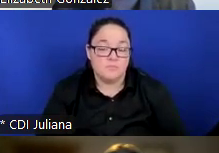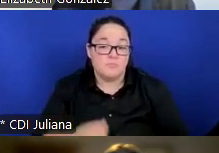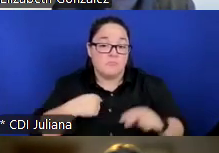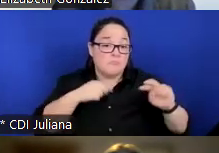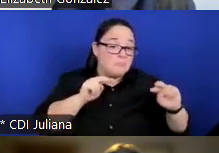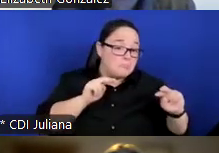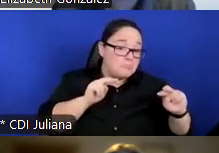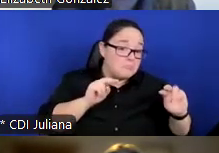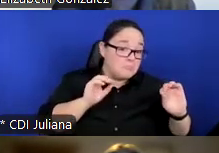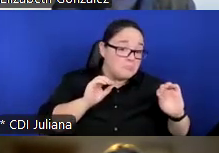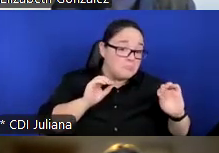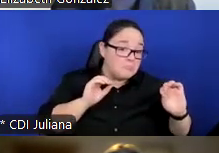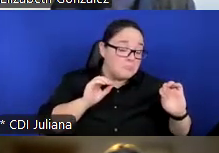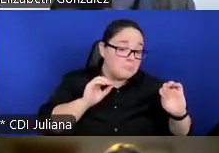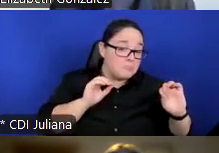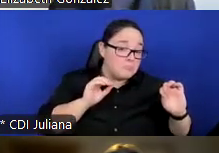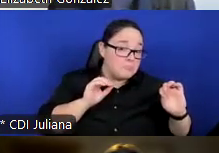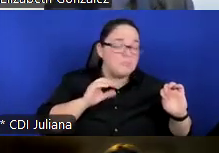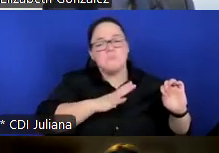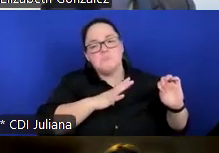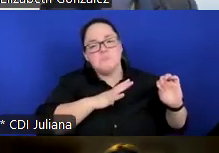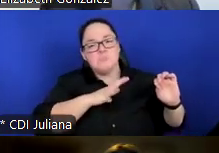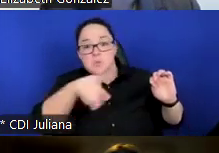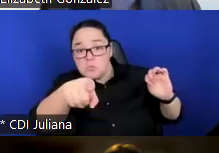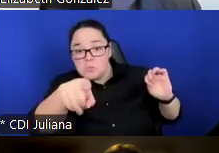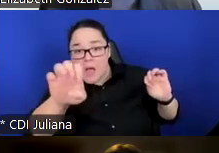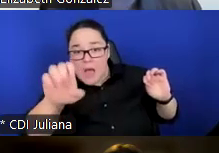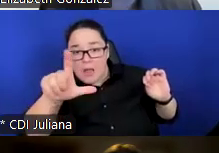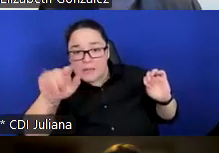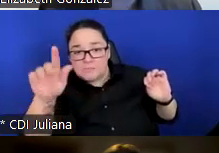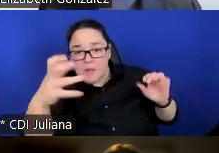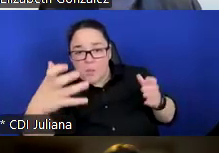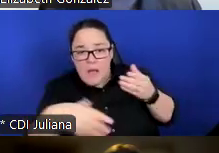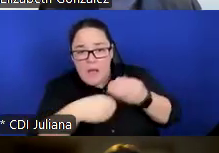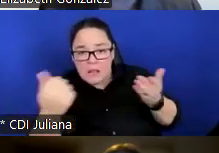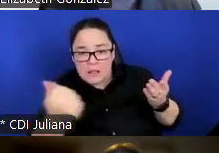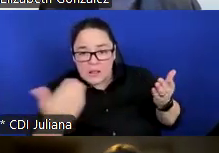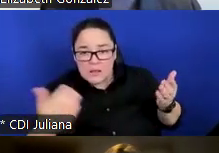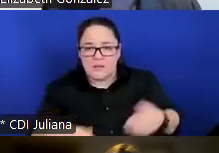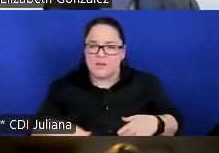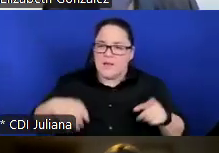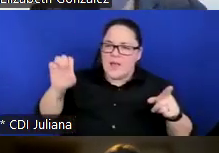Elizabeth, anything further to add? I had hoped there would be some questions.